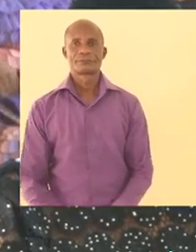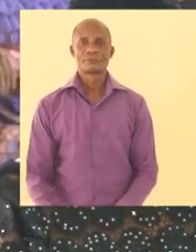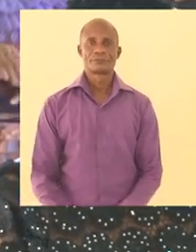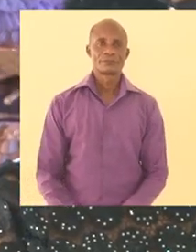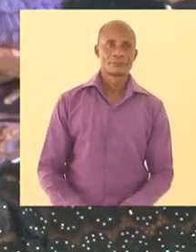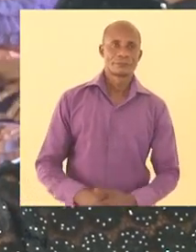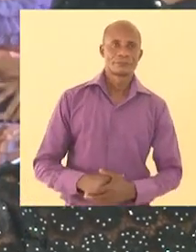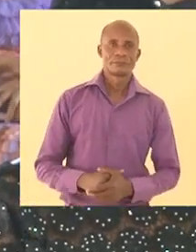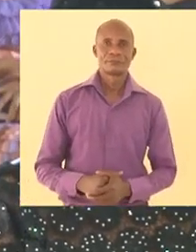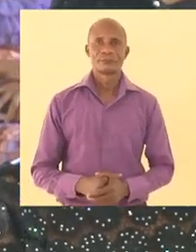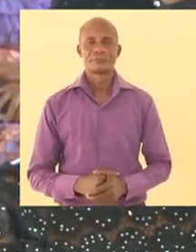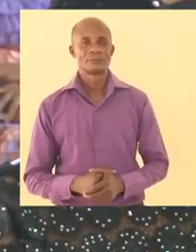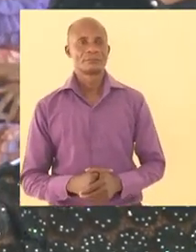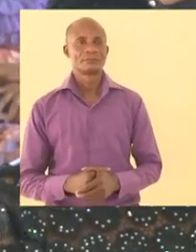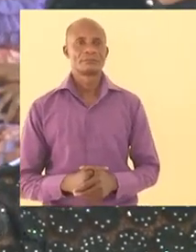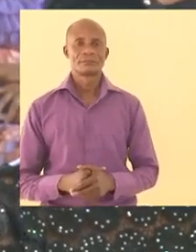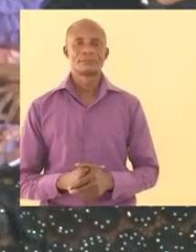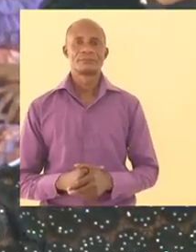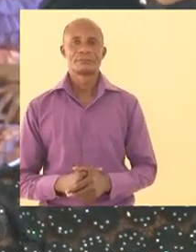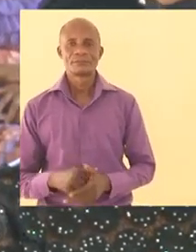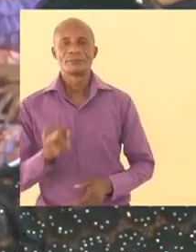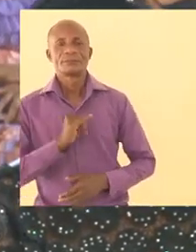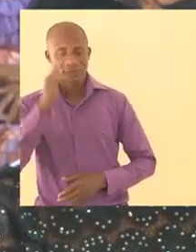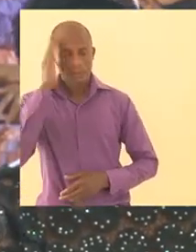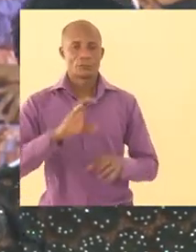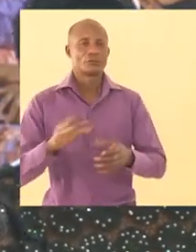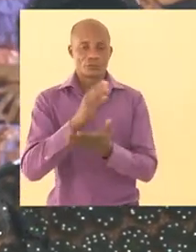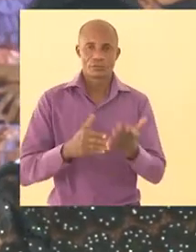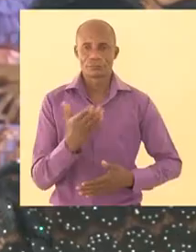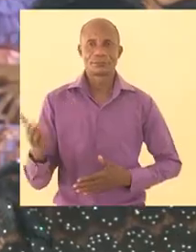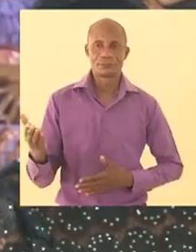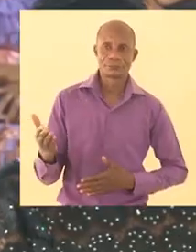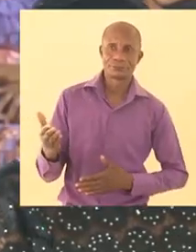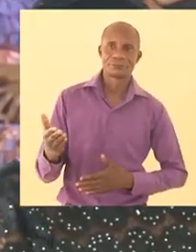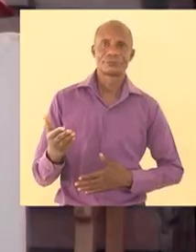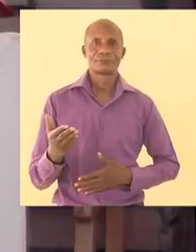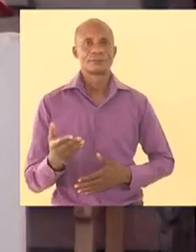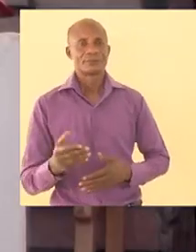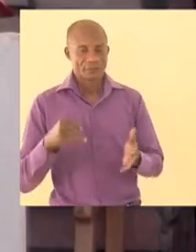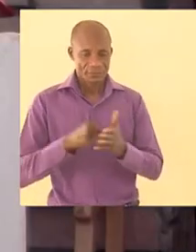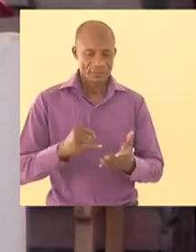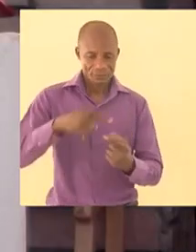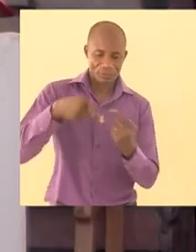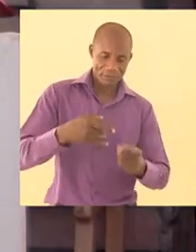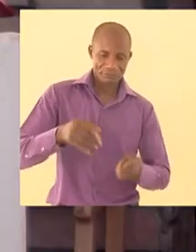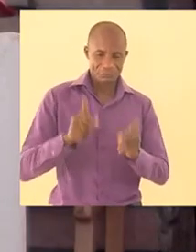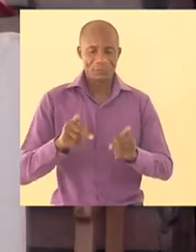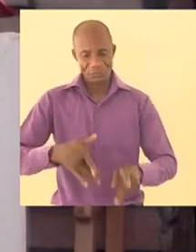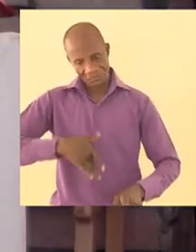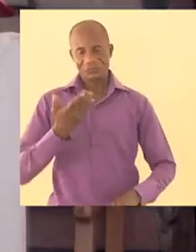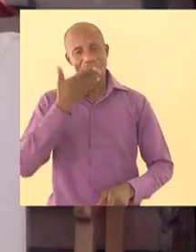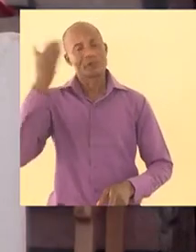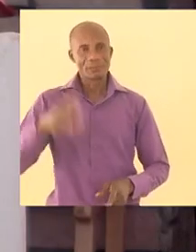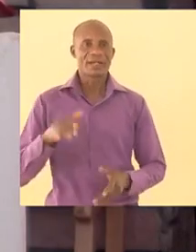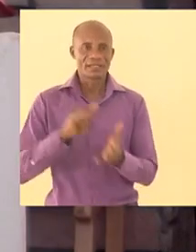Father, you've made me feel so bad, but I'll do something. It is when people feel bad about something that they do something about it. Yes, I